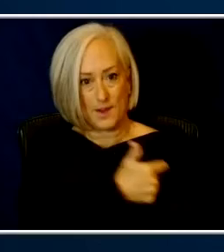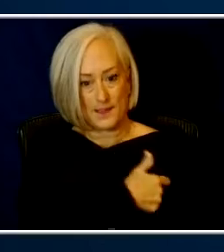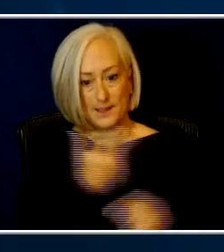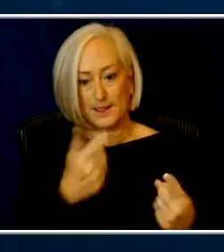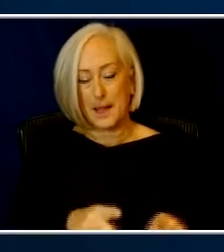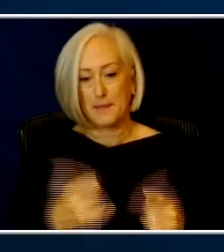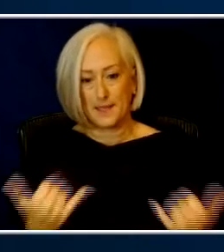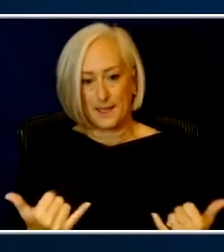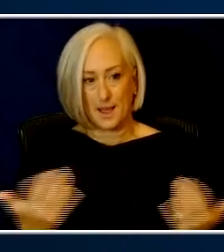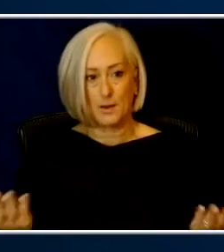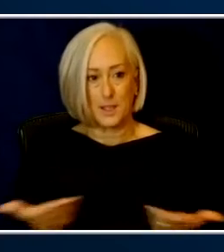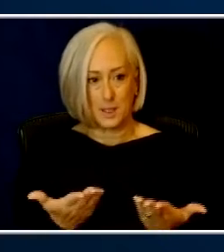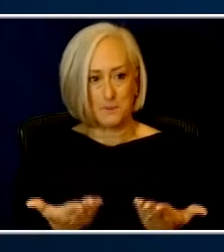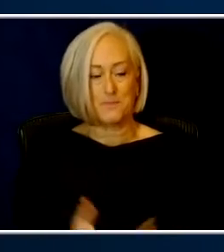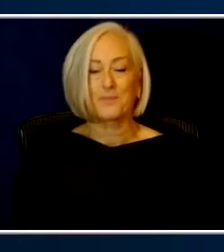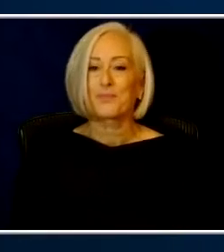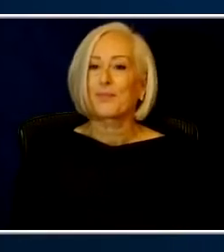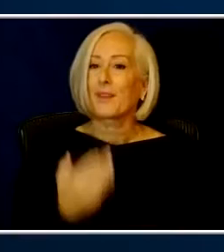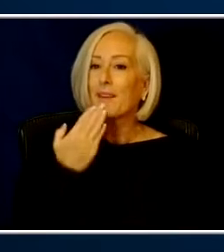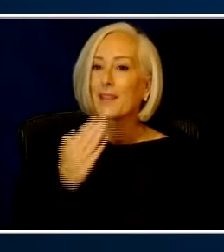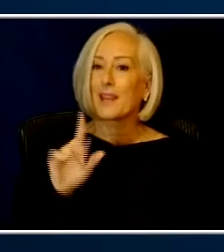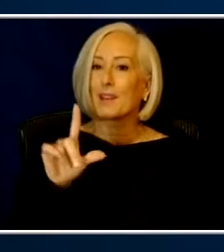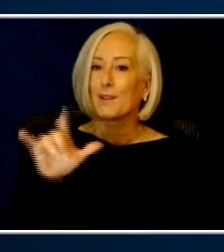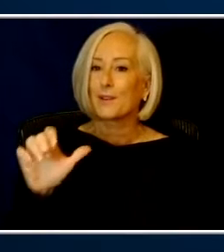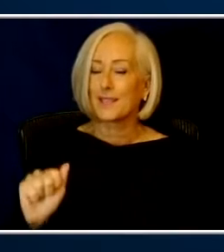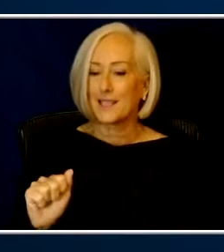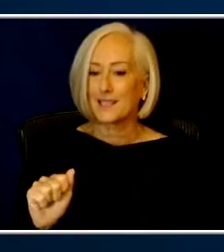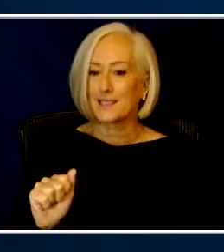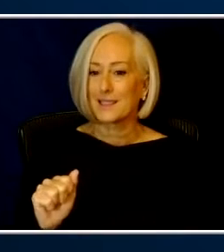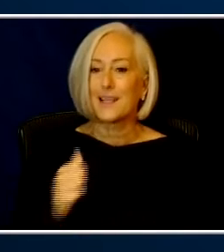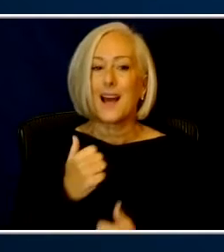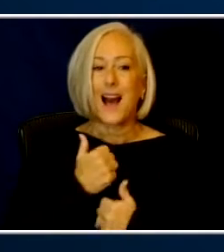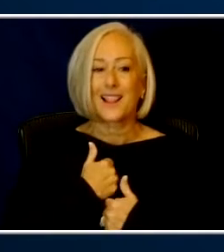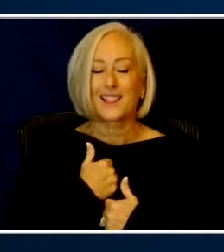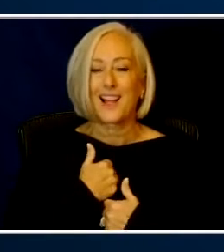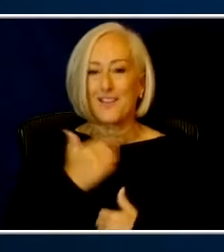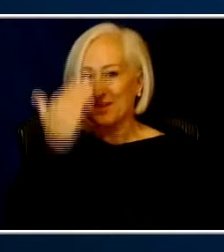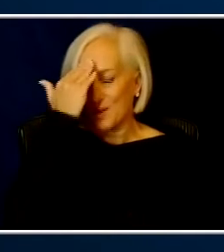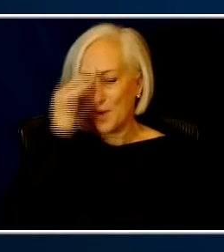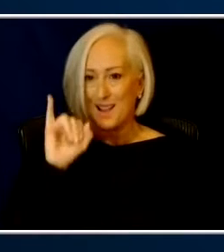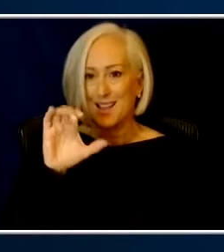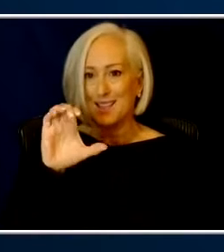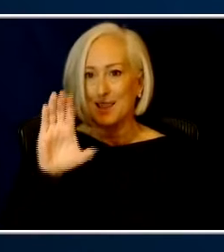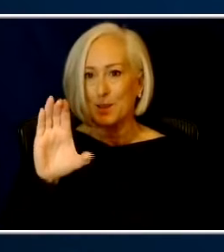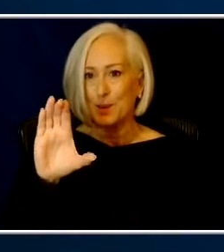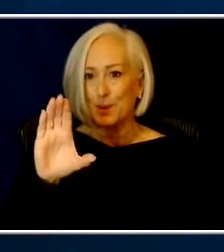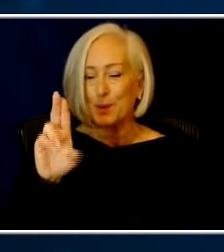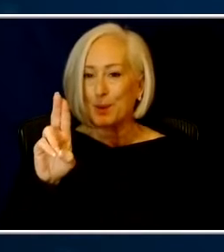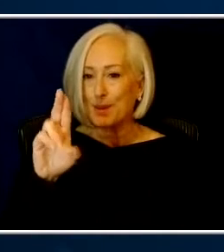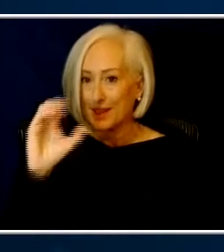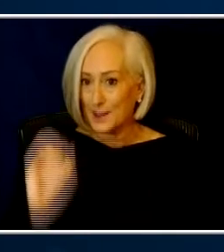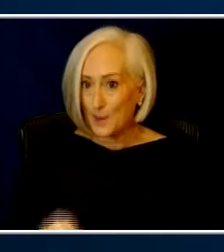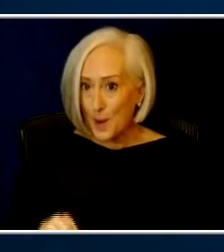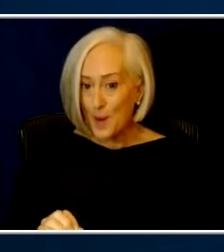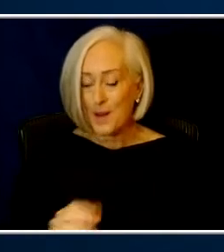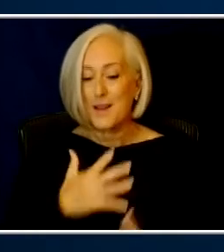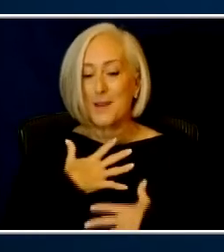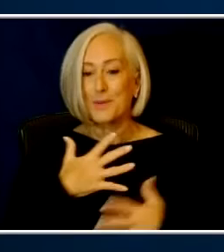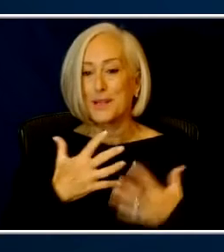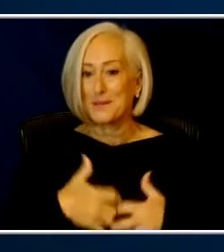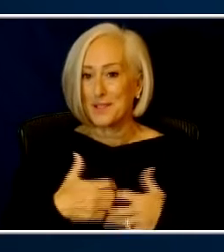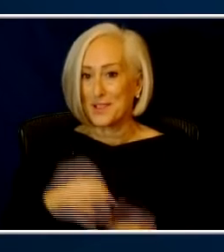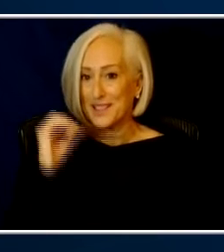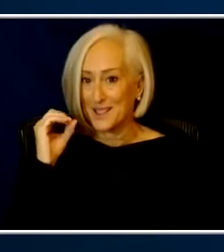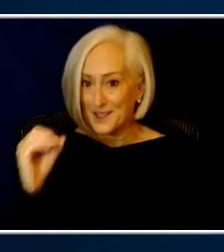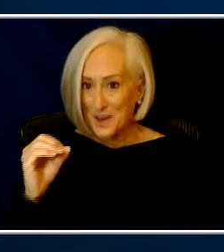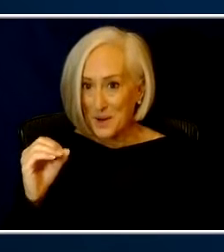Thank you, Lisa. I love those zeros in the ICU and the zeros on ventilators. That is great. We've seen a few